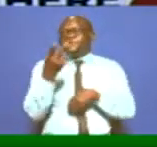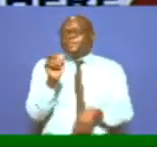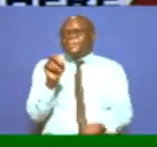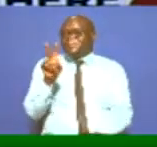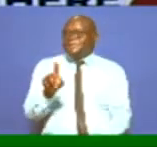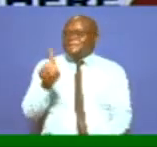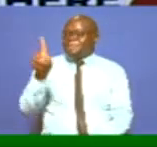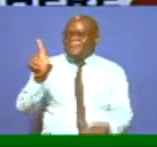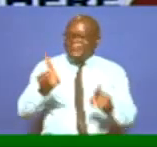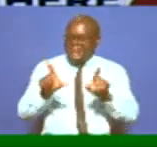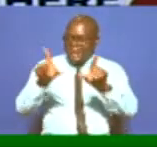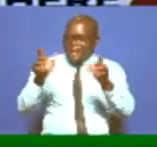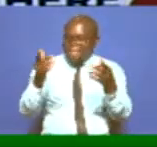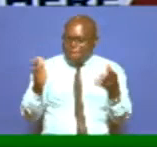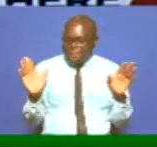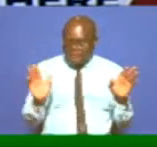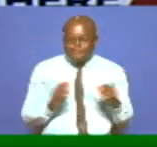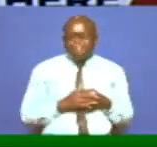certificate therein.